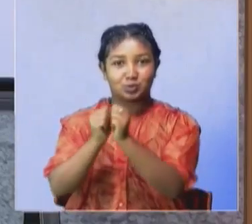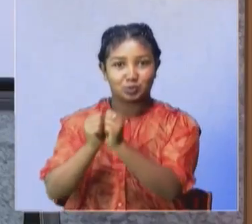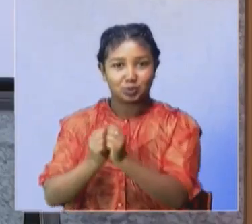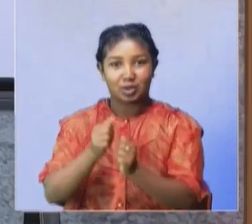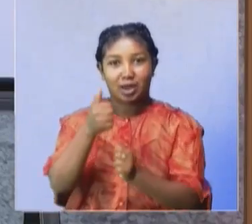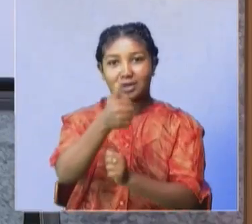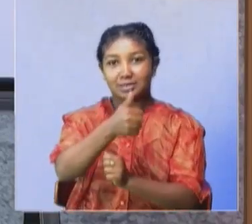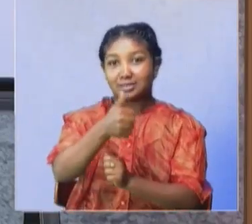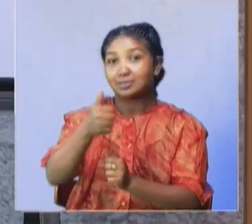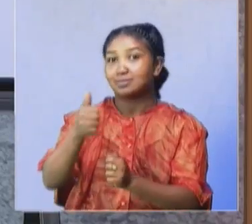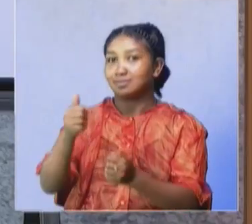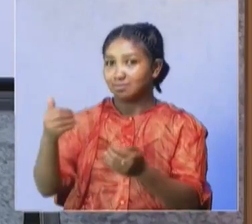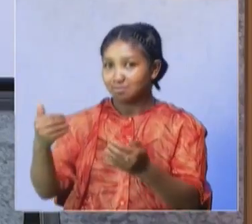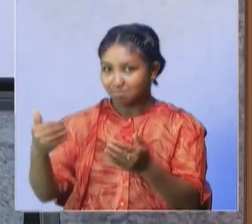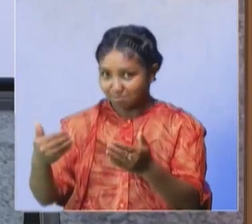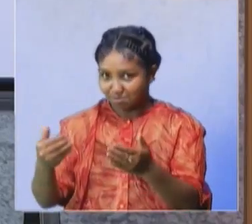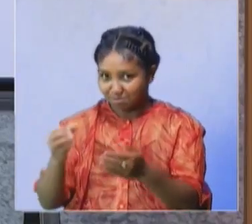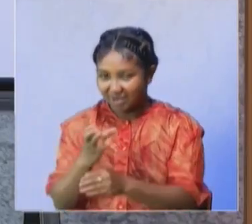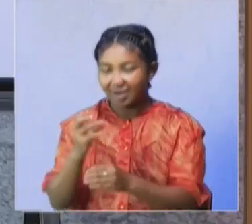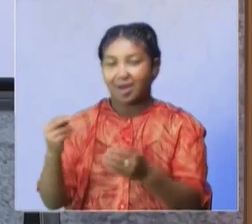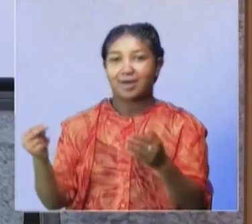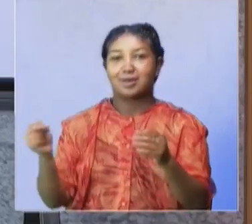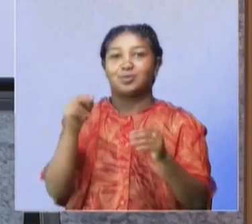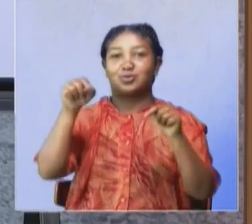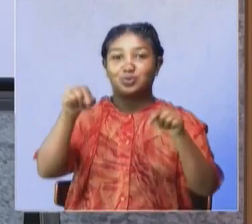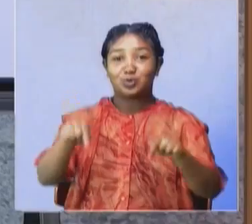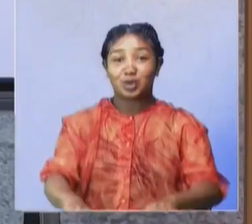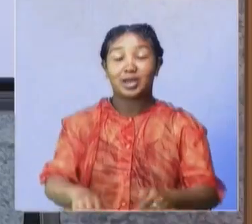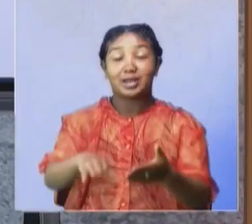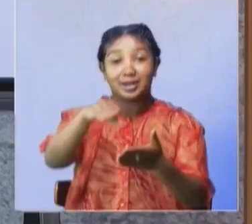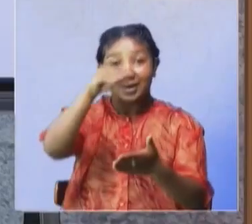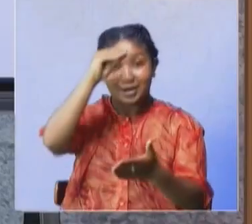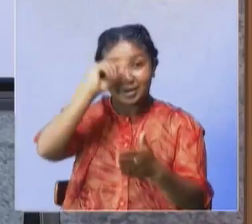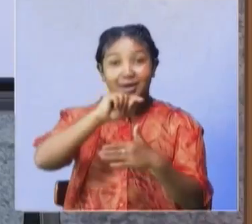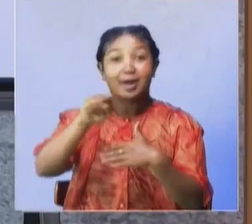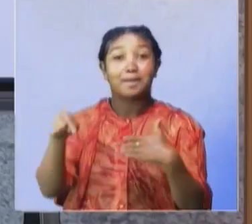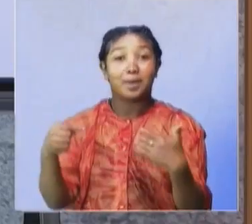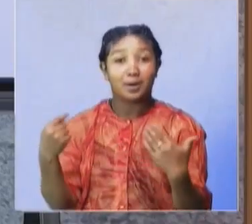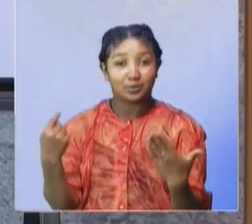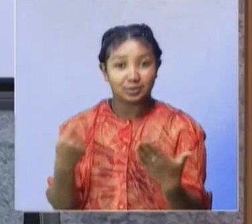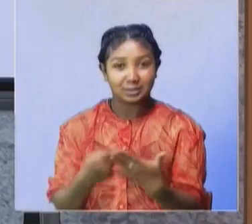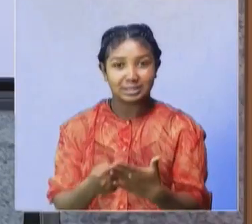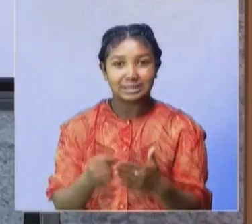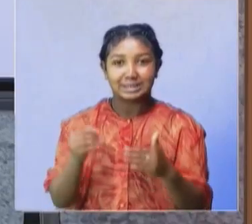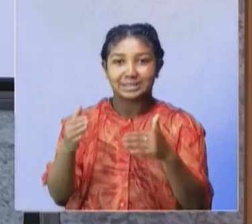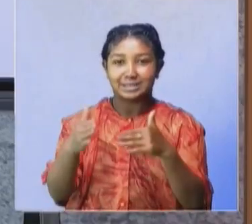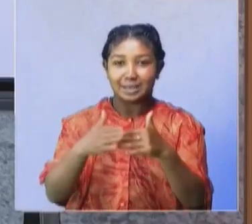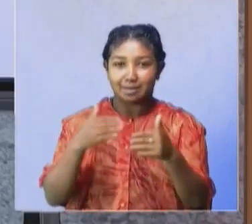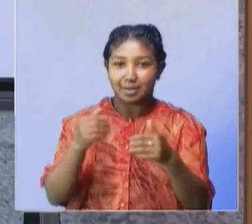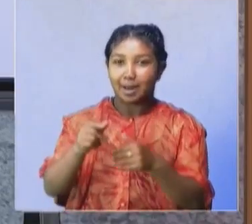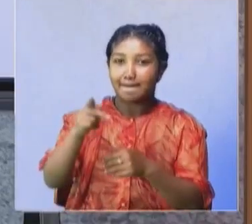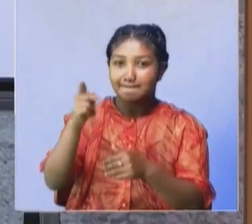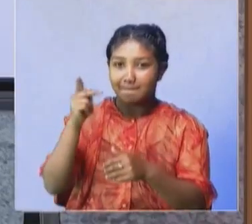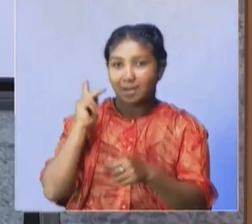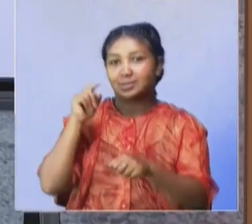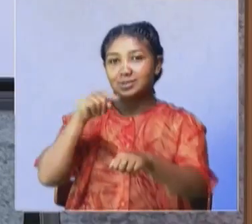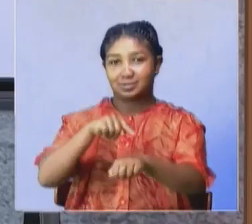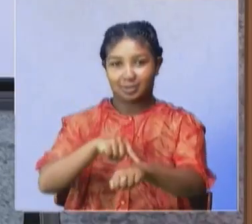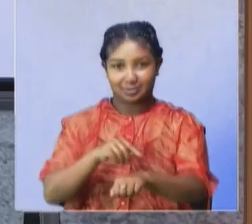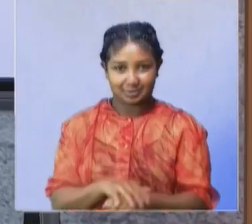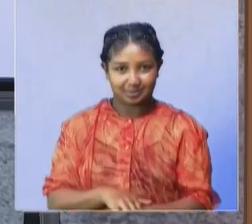collaboration Addis Media Network. Today, we are going to learn about simple past